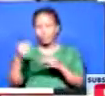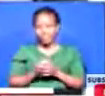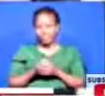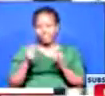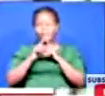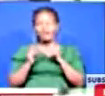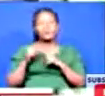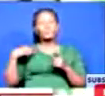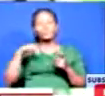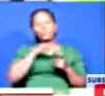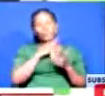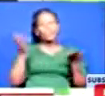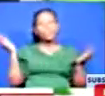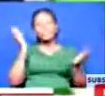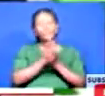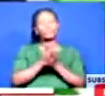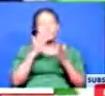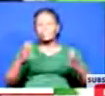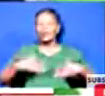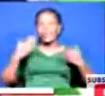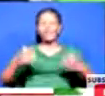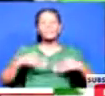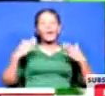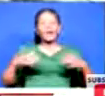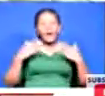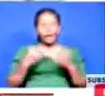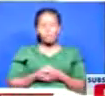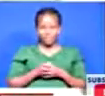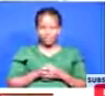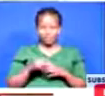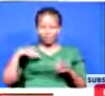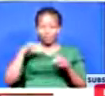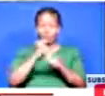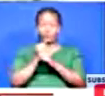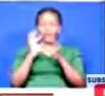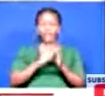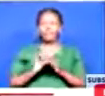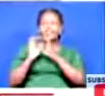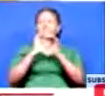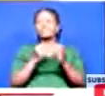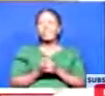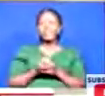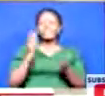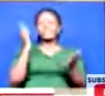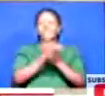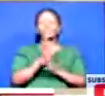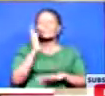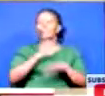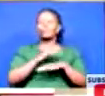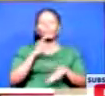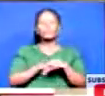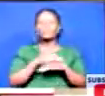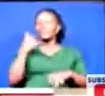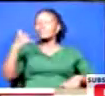are especially, we are still going to do the work of together. It was the national mood in Nyeri town after